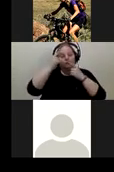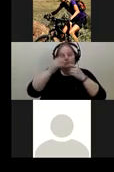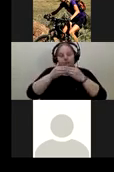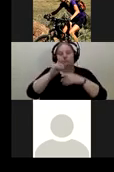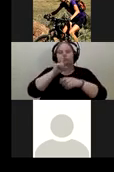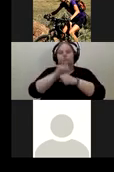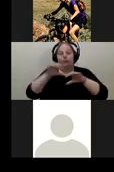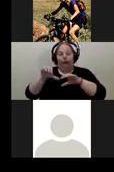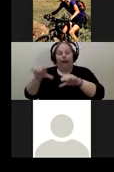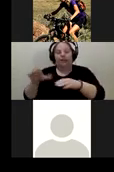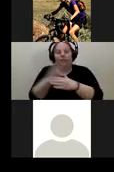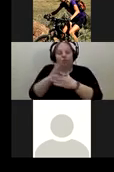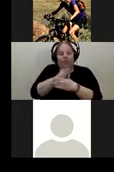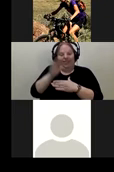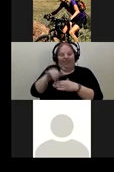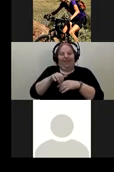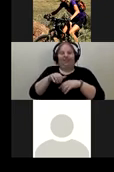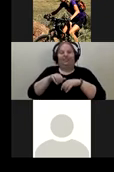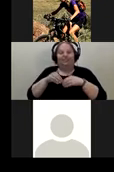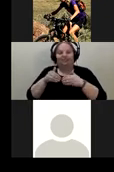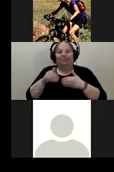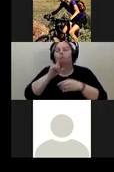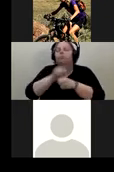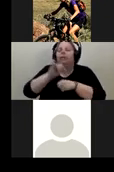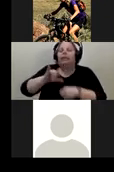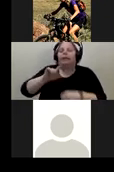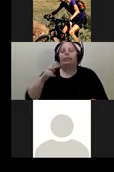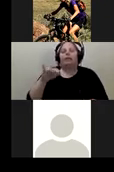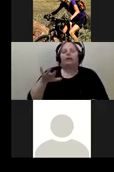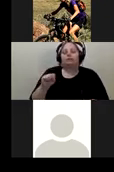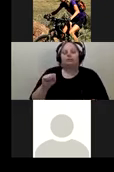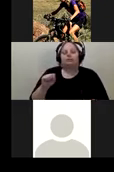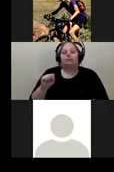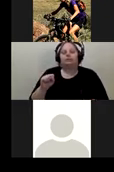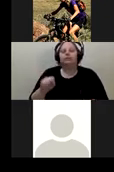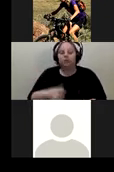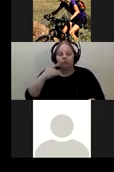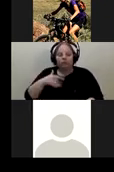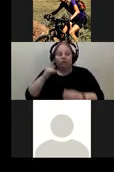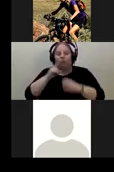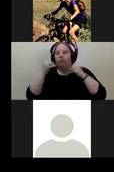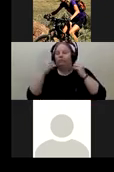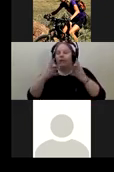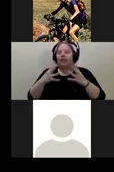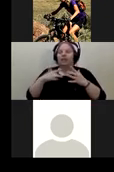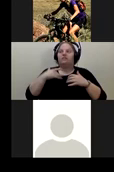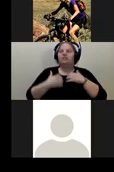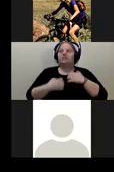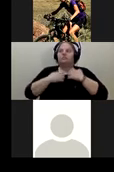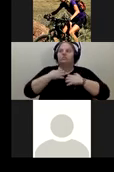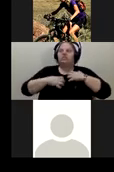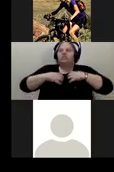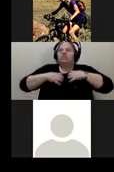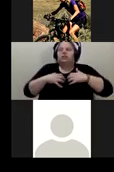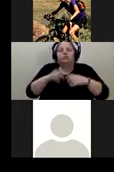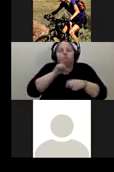You can have as many bad thoughts as you want. It's human. When that person calls up and they're like, rah, rah, rah, rah, rah, I